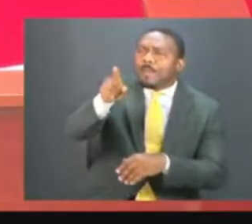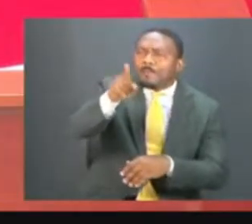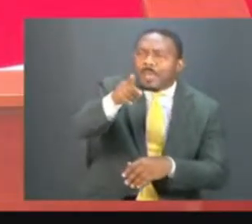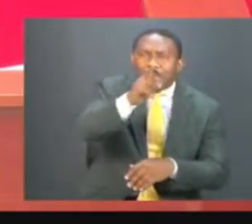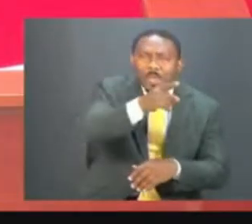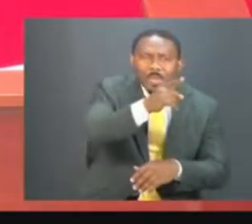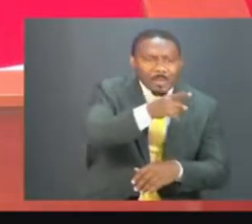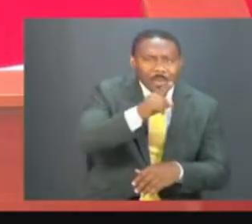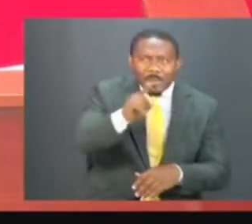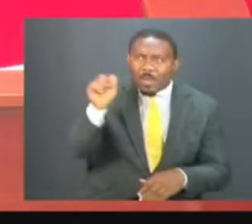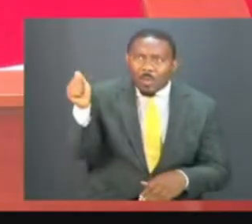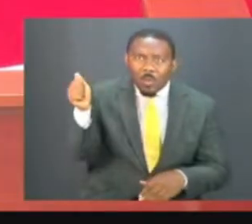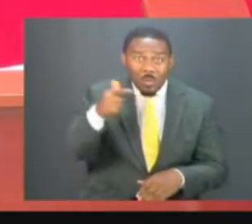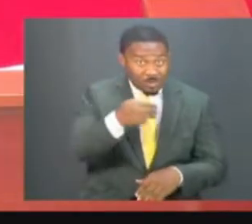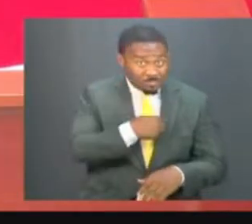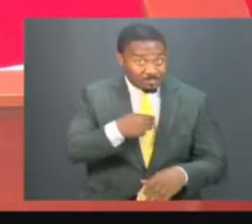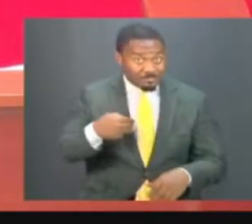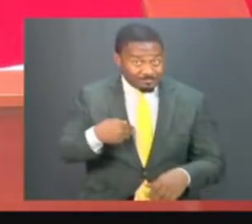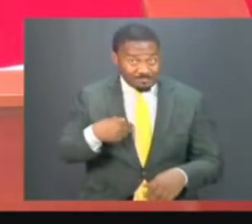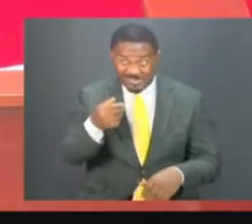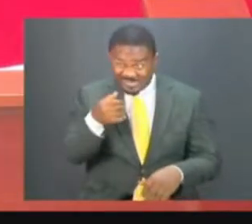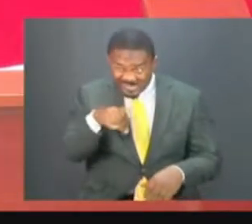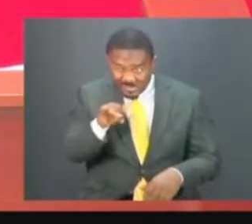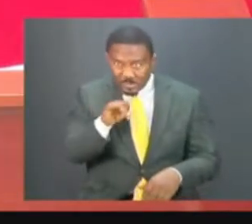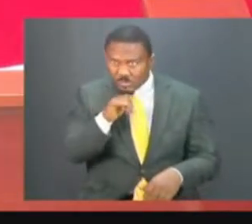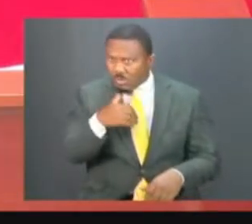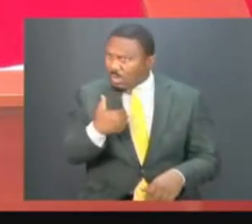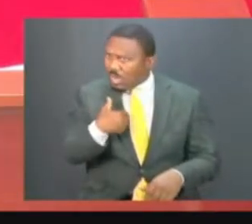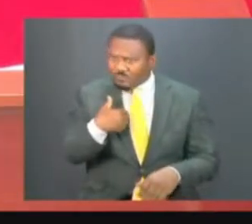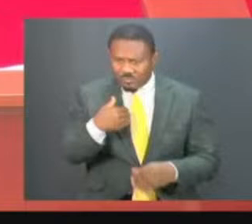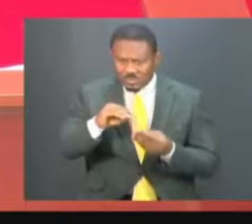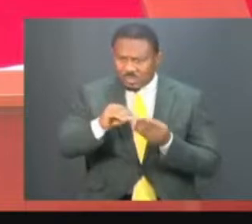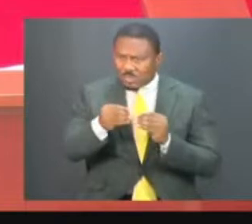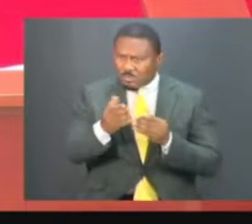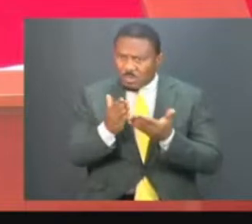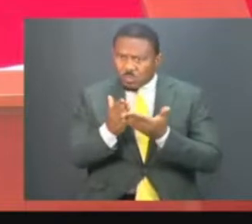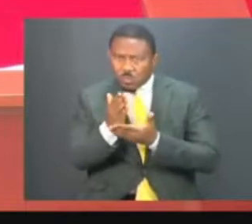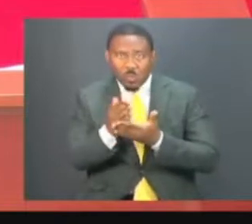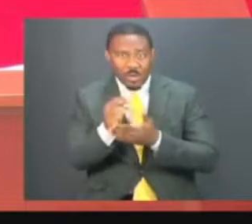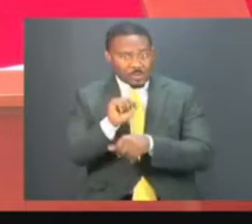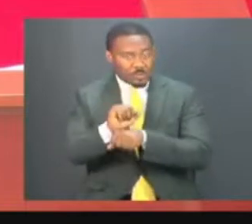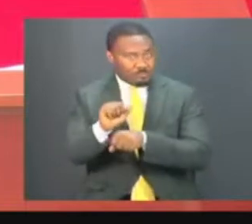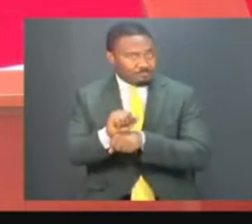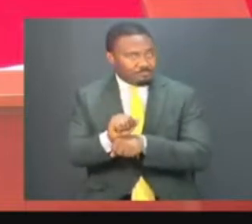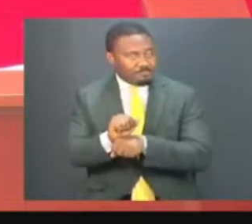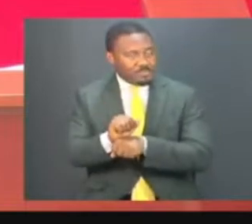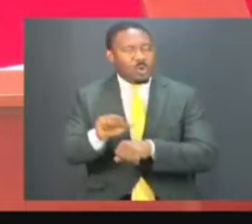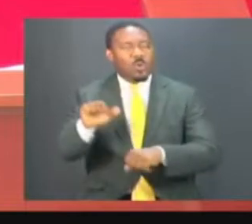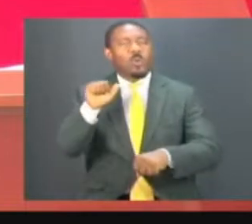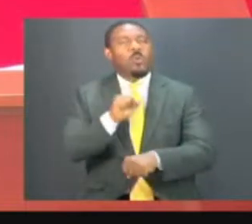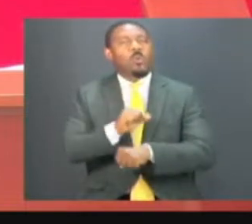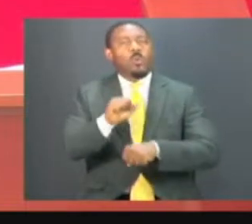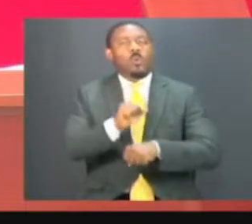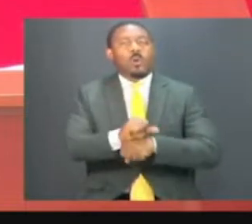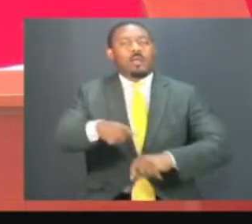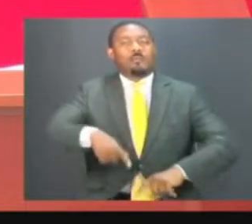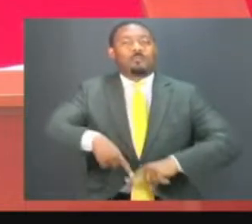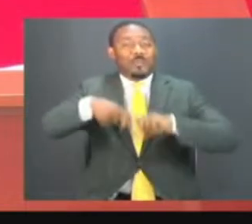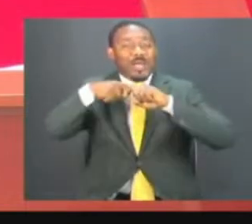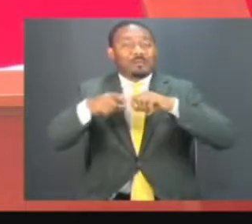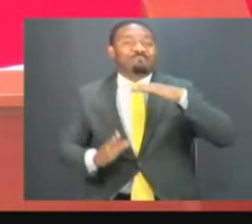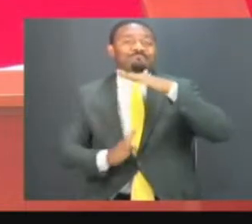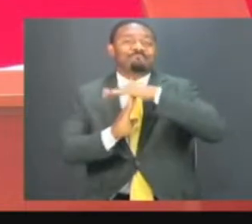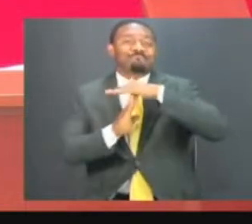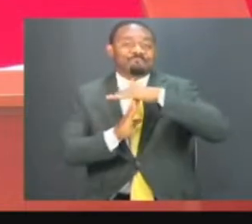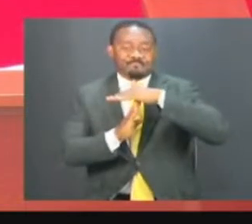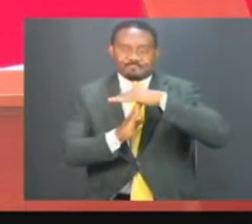D, if there is still no quorum, suspend the sitting of the House for